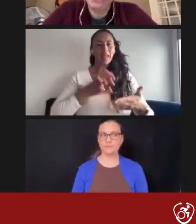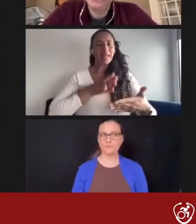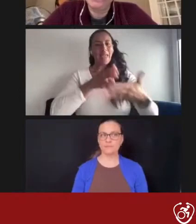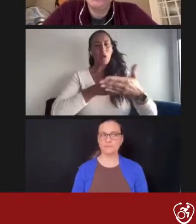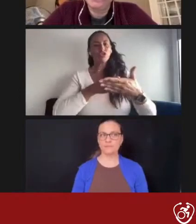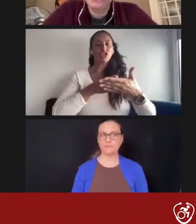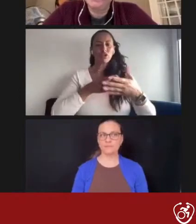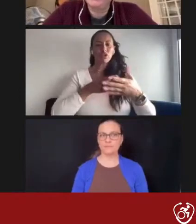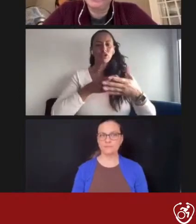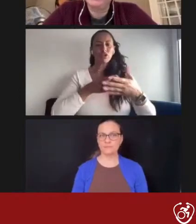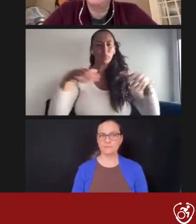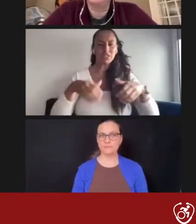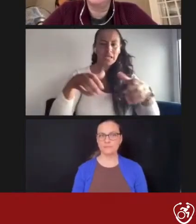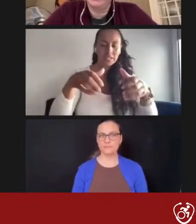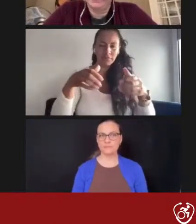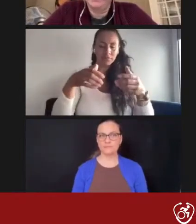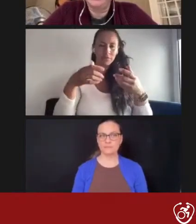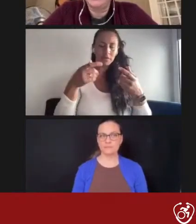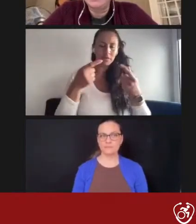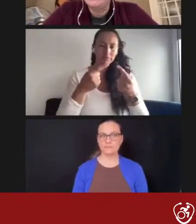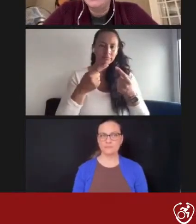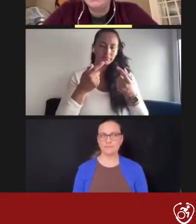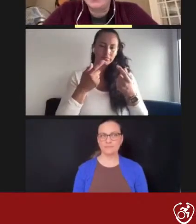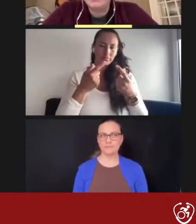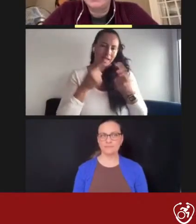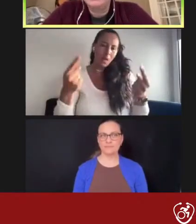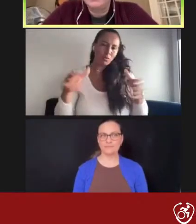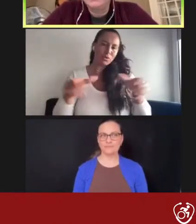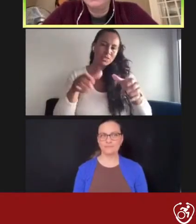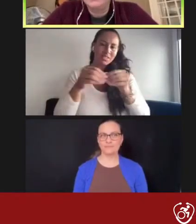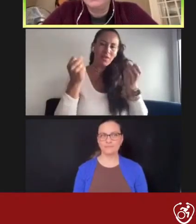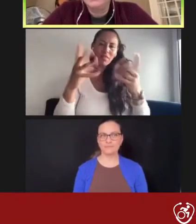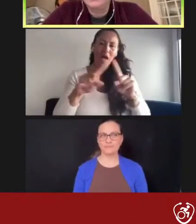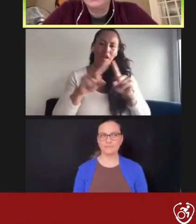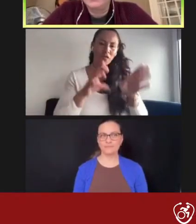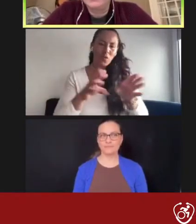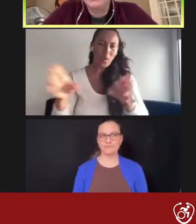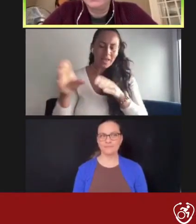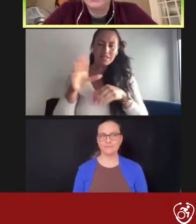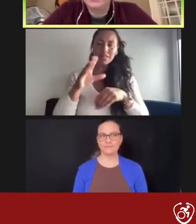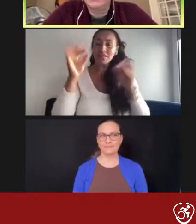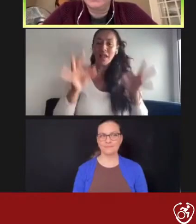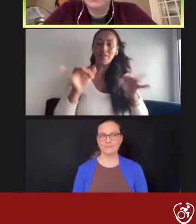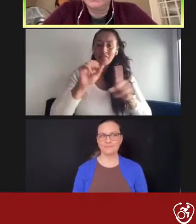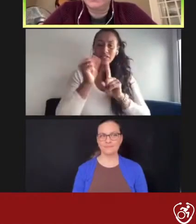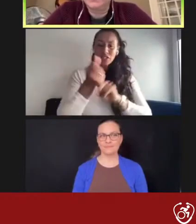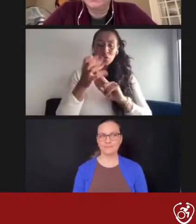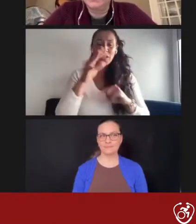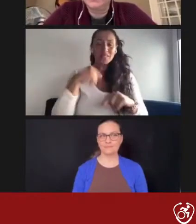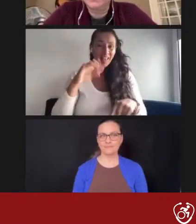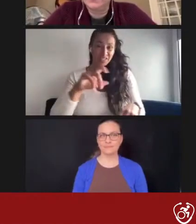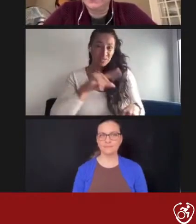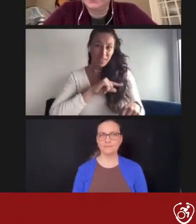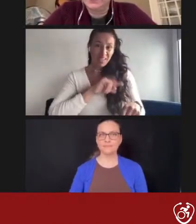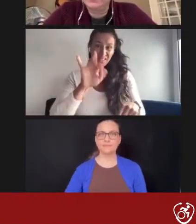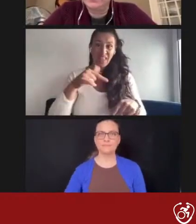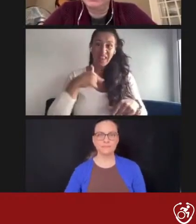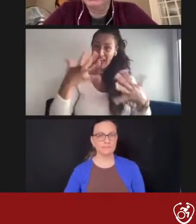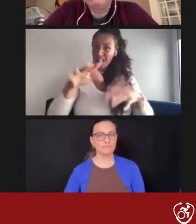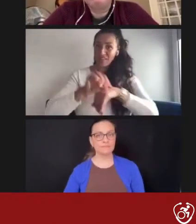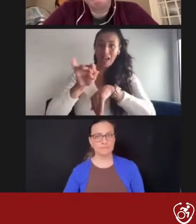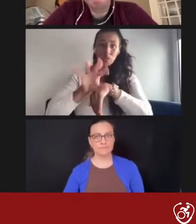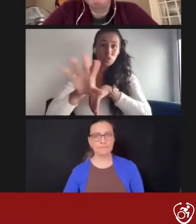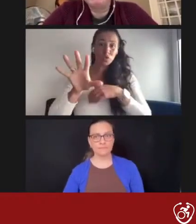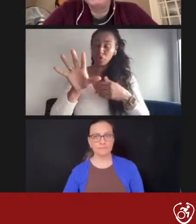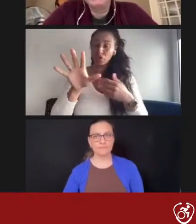counterproductive in a lot of ways. And I definitely, the situation, and I have to be guilty of this, I've counseled students not to